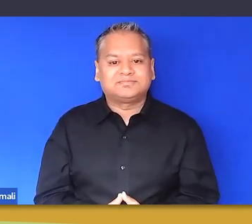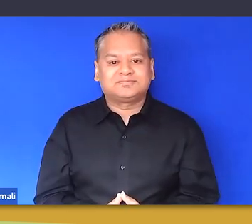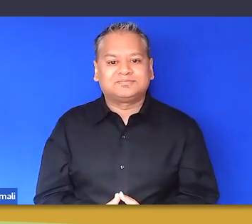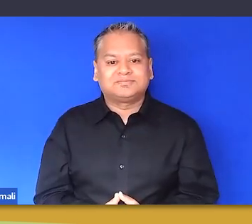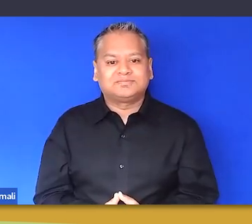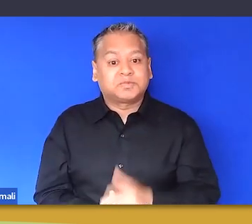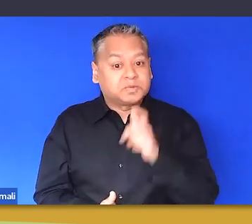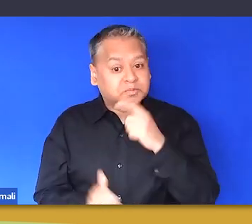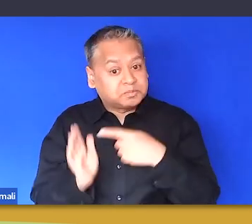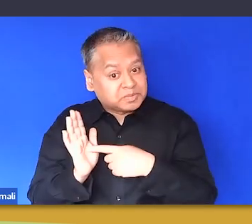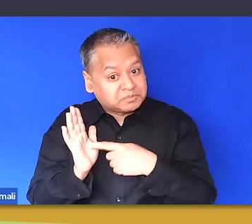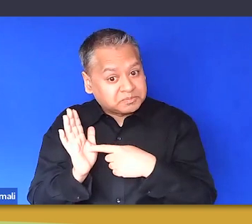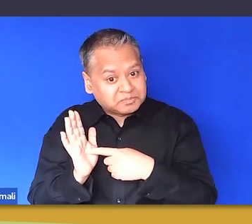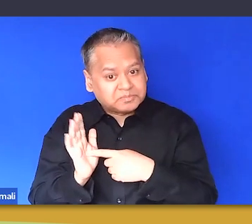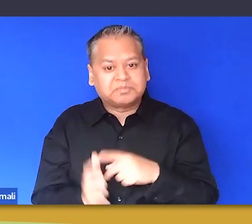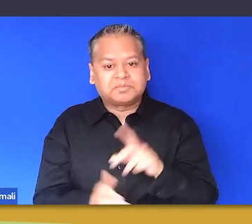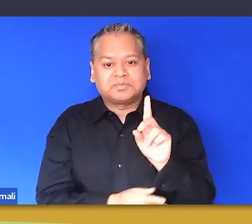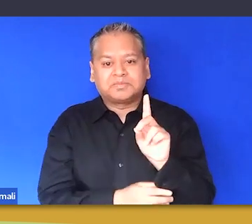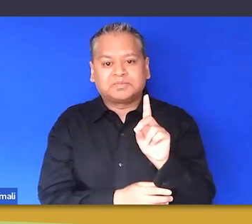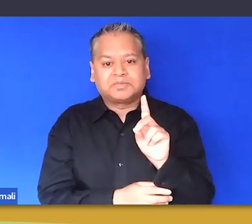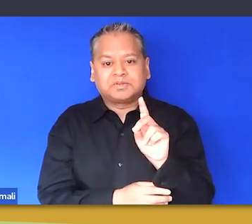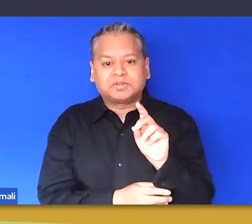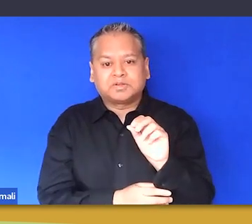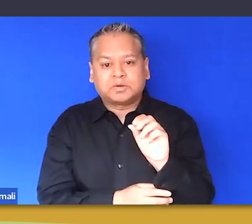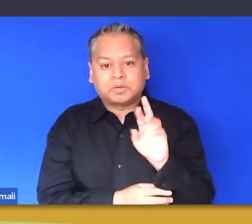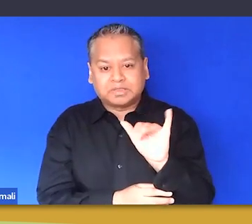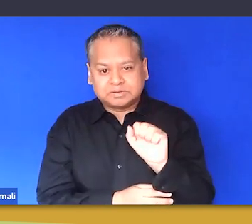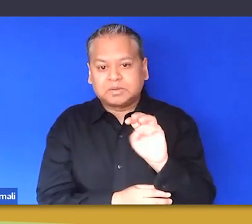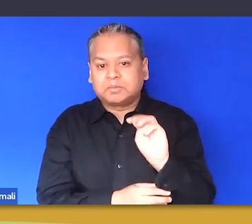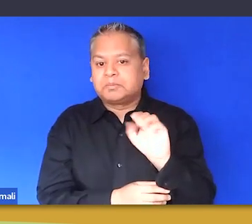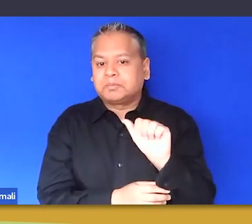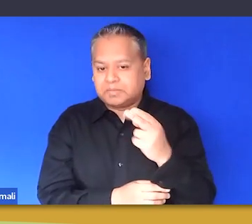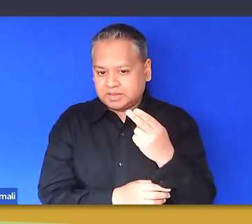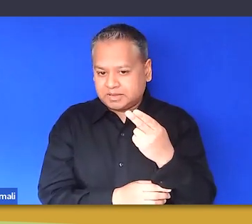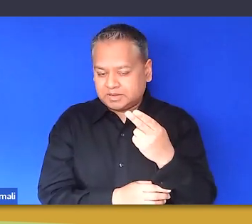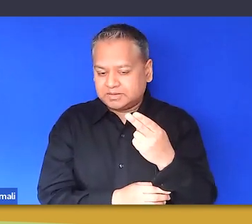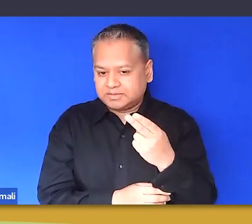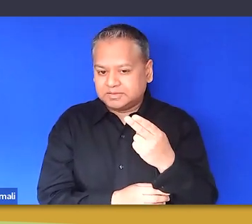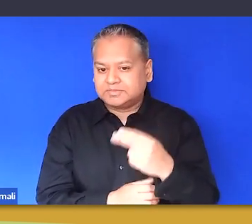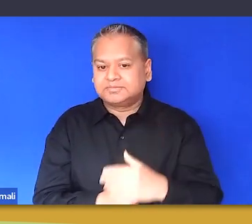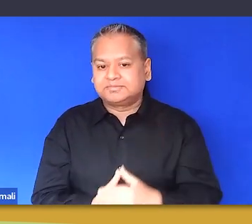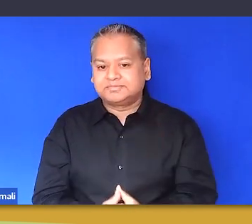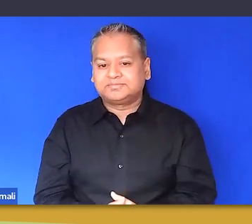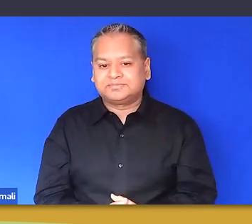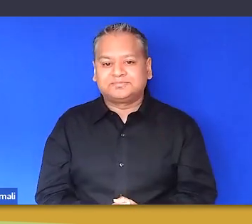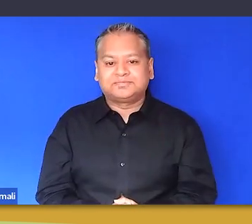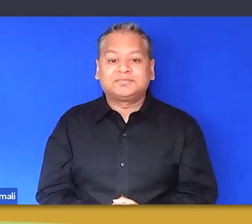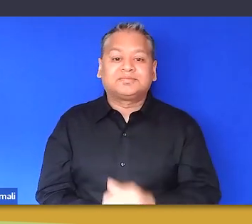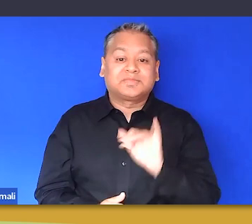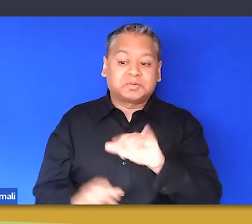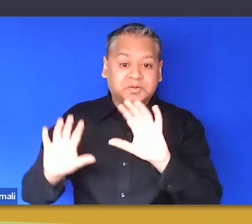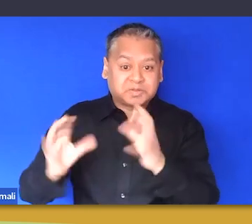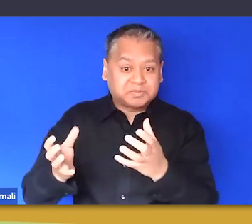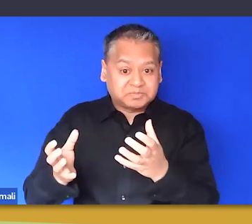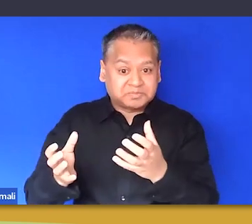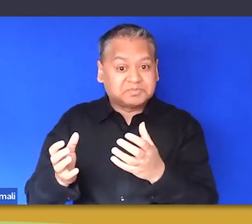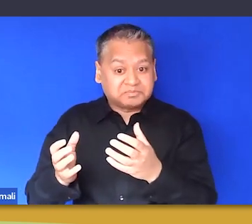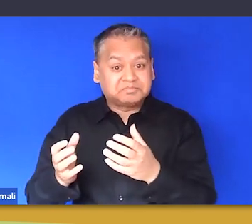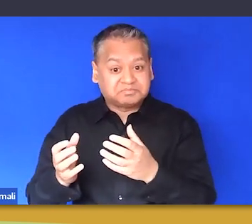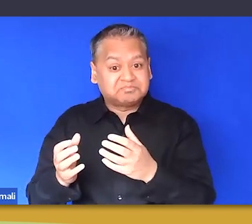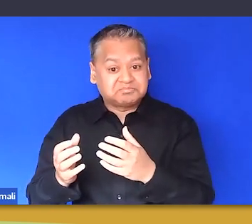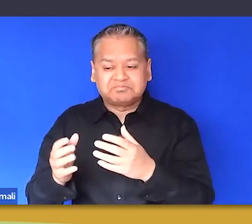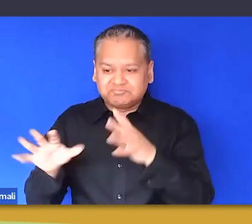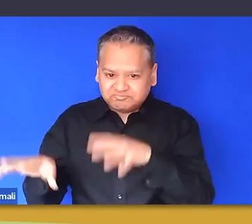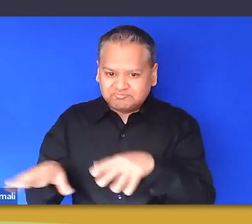racism and hate crimes, bringing together cities from across the country last year to proclaim May 10 as Day